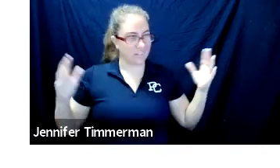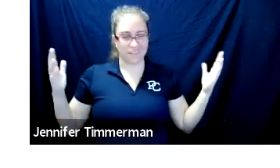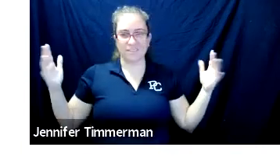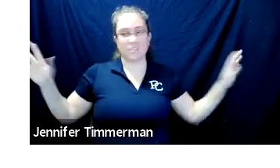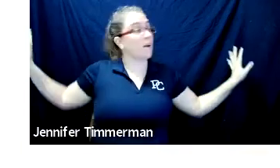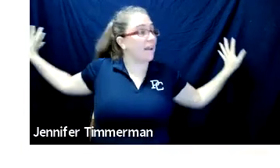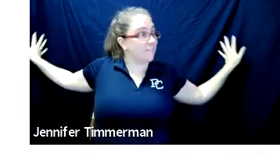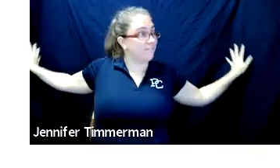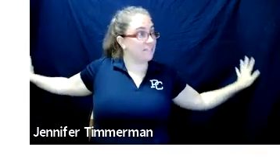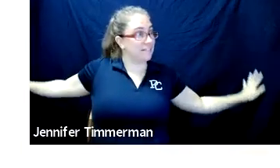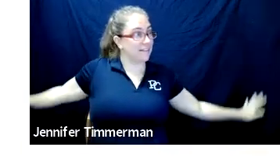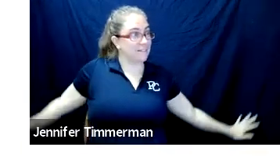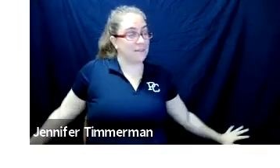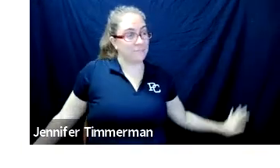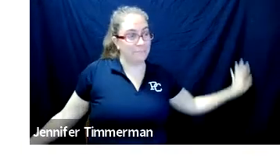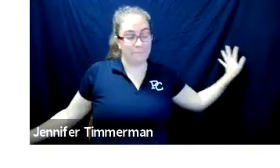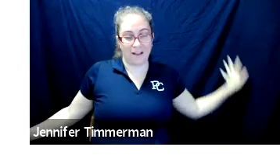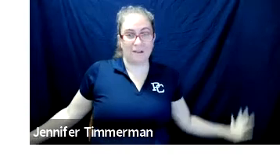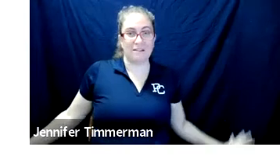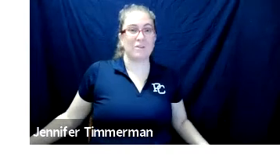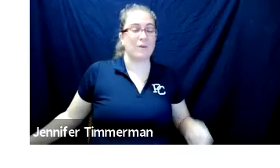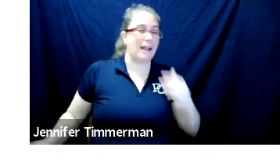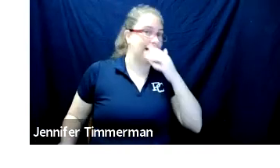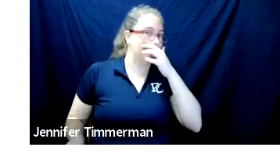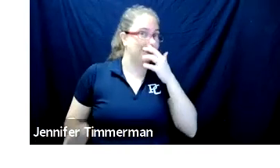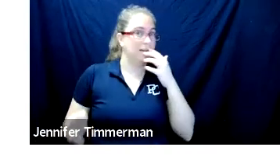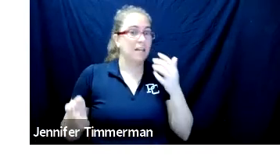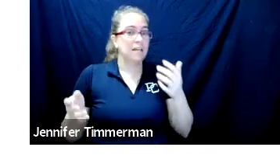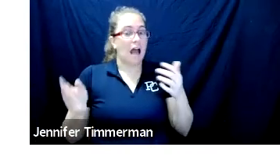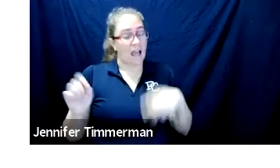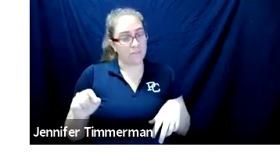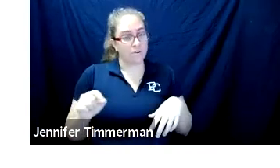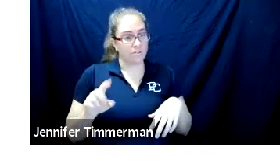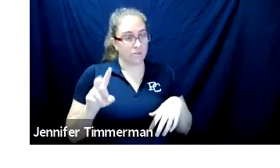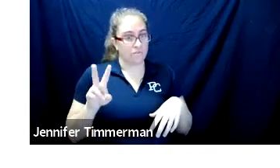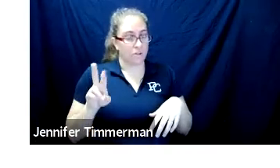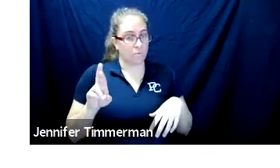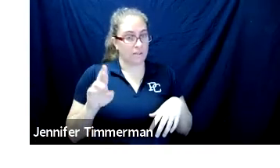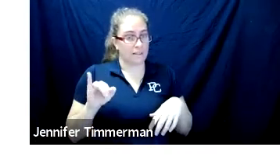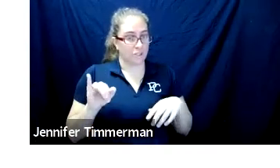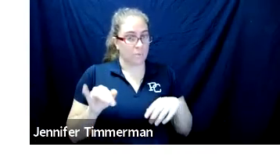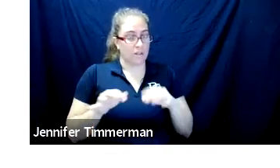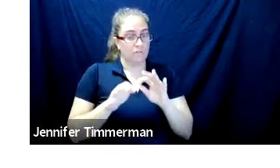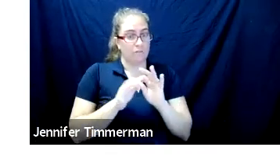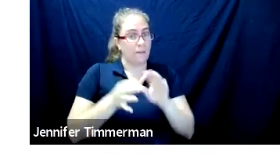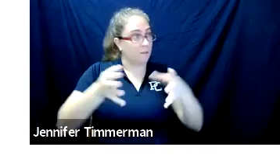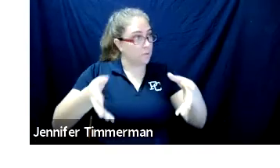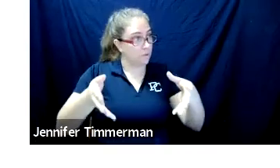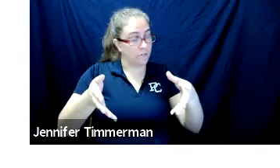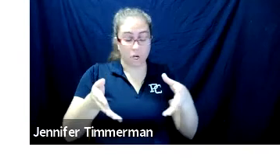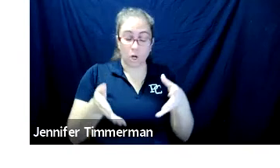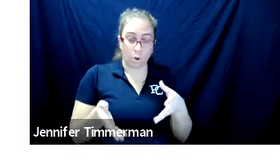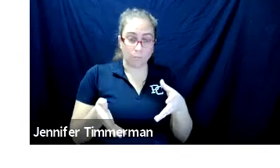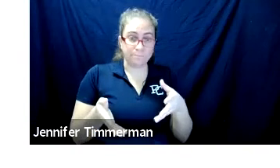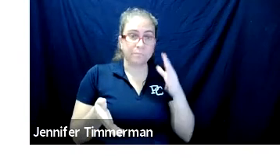that's essentially like this. That's why I have this nice big background here where I can either do video relay interpreting from my